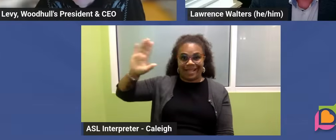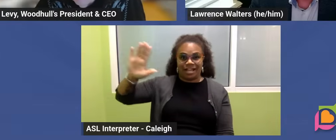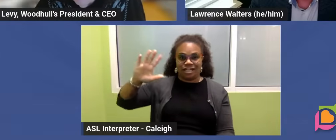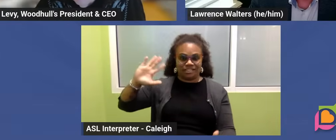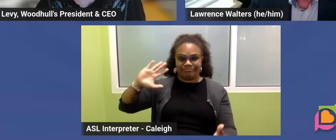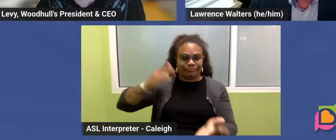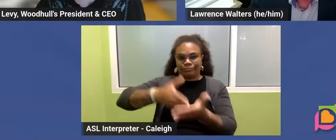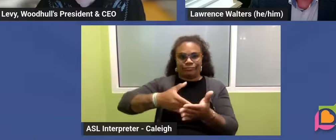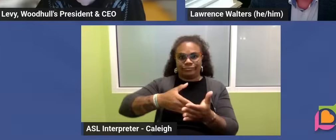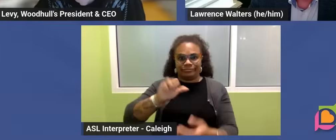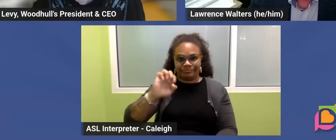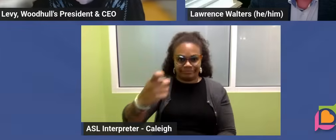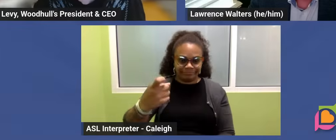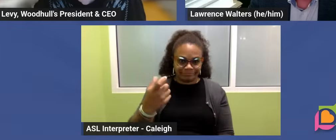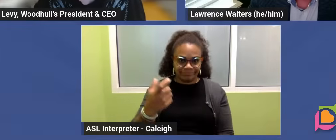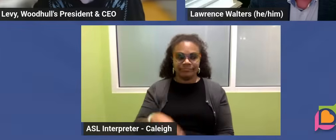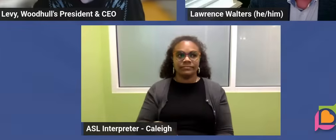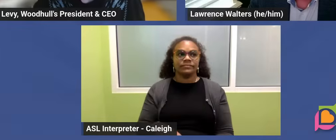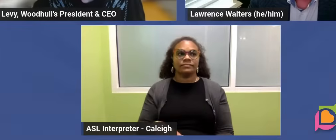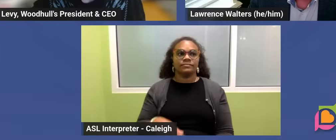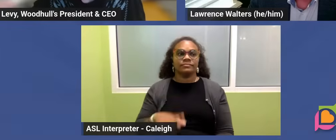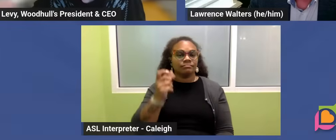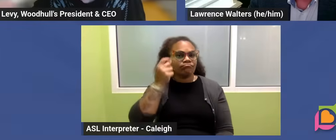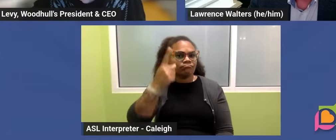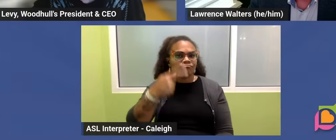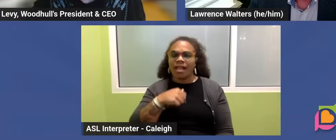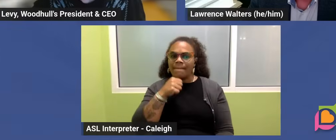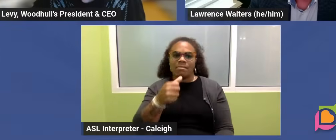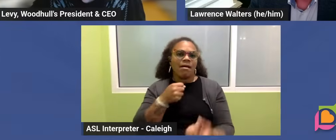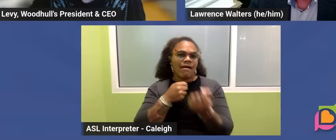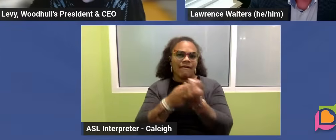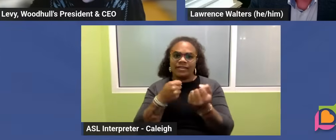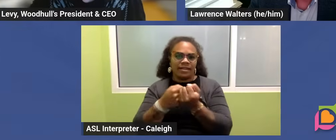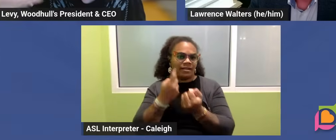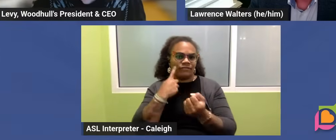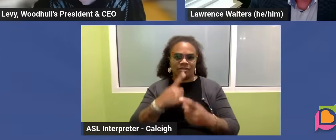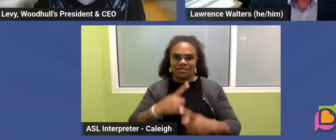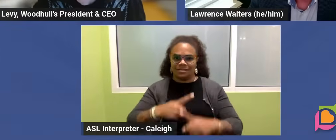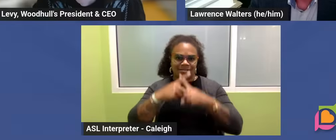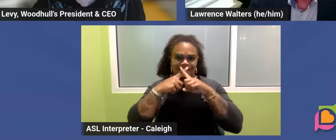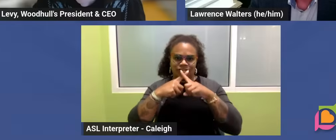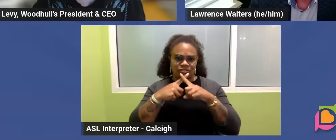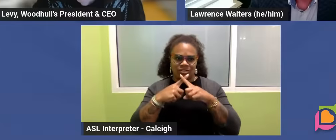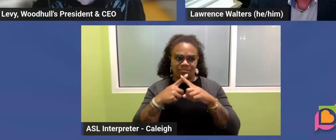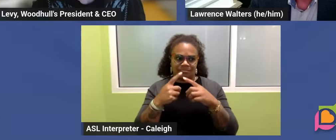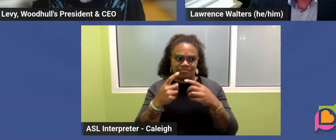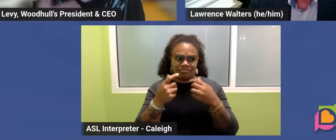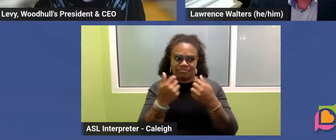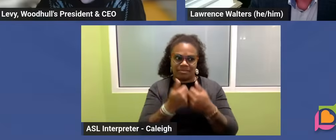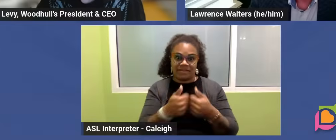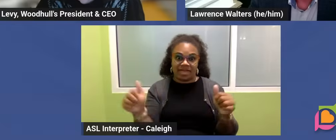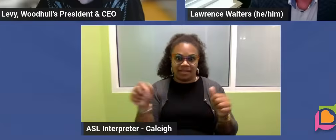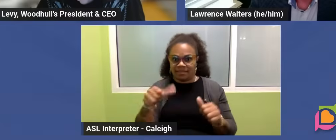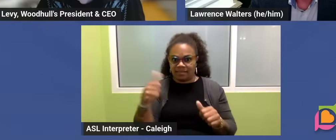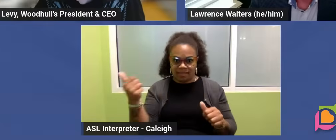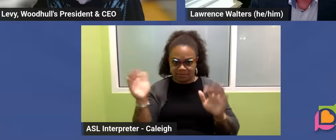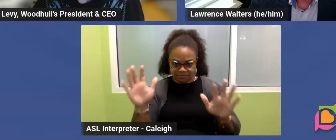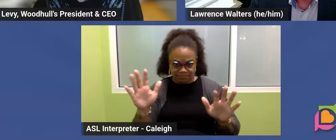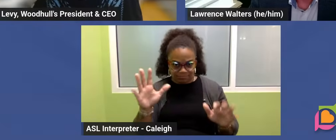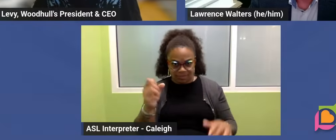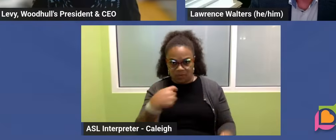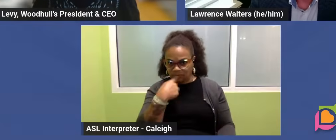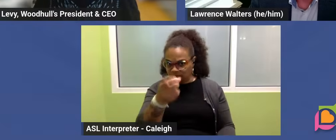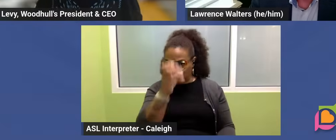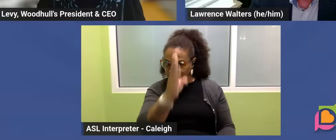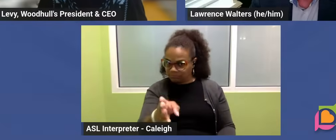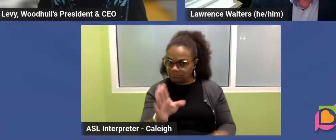And I'm not advocating for censorship of anything else. Let me say that up front. But